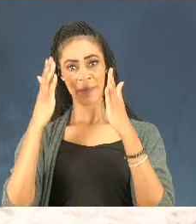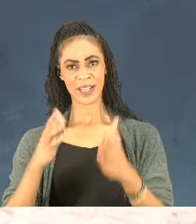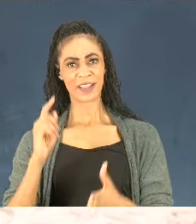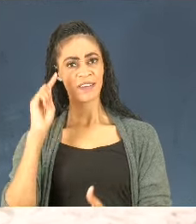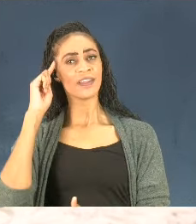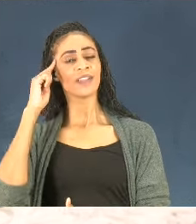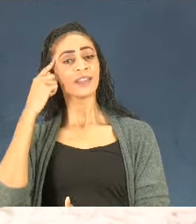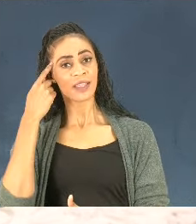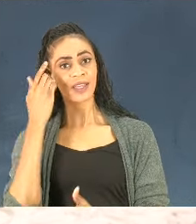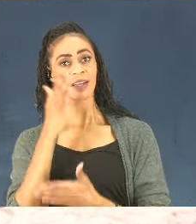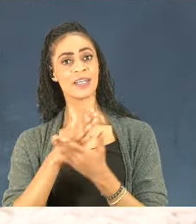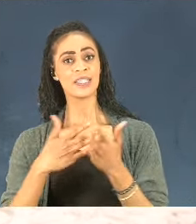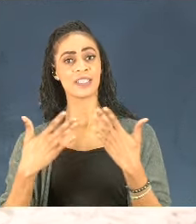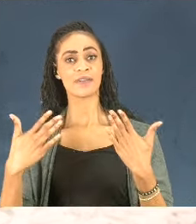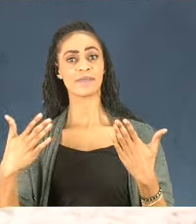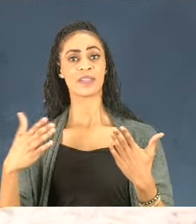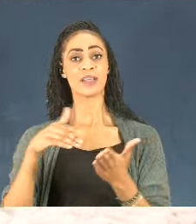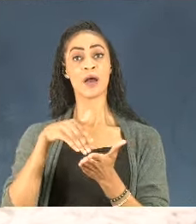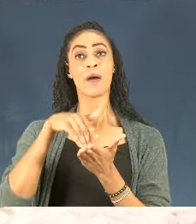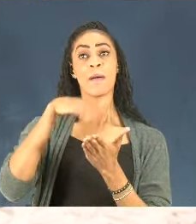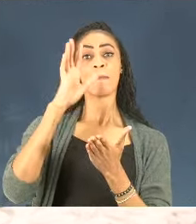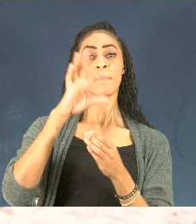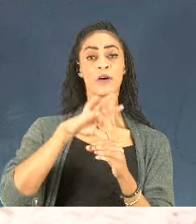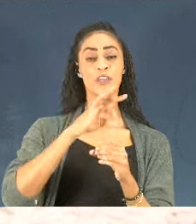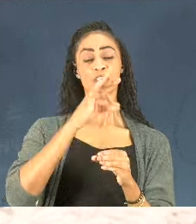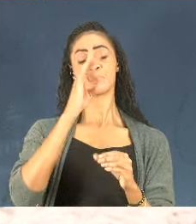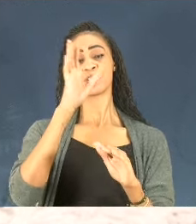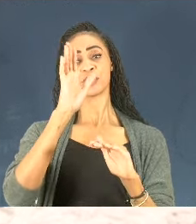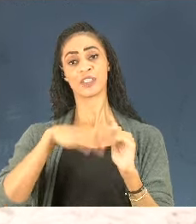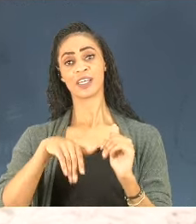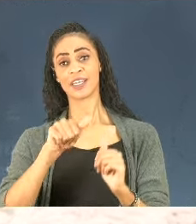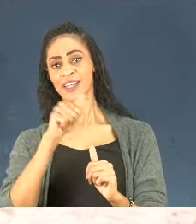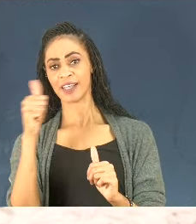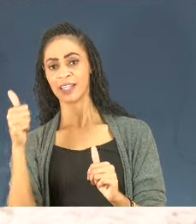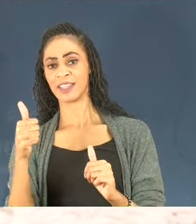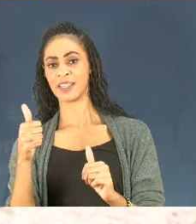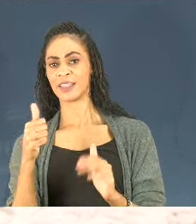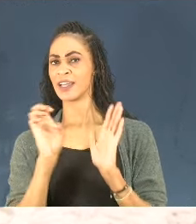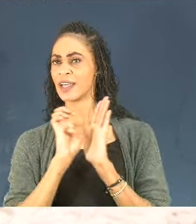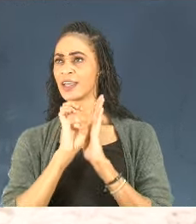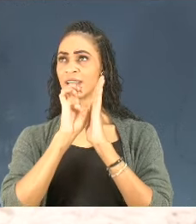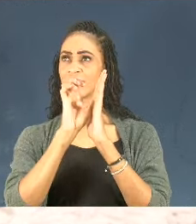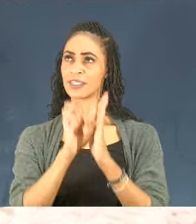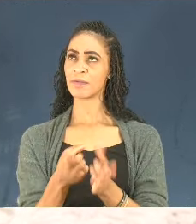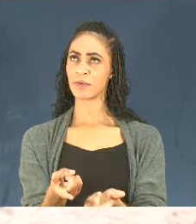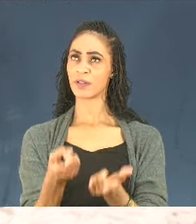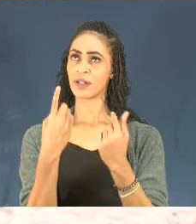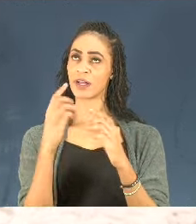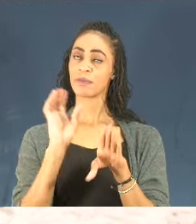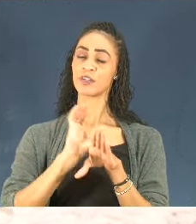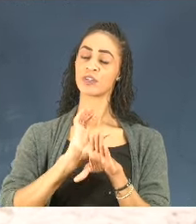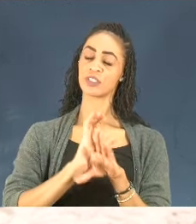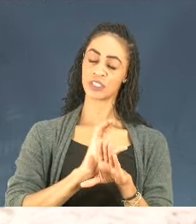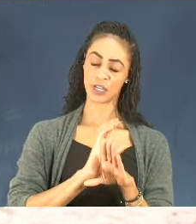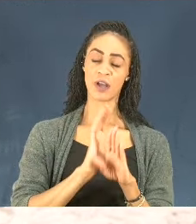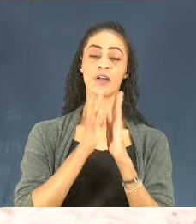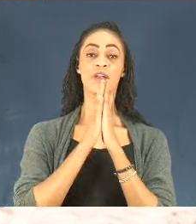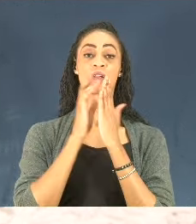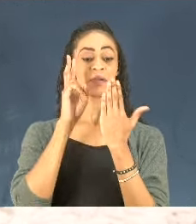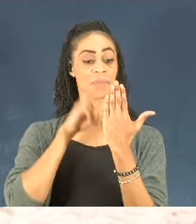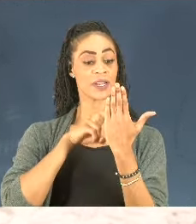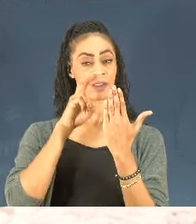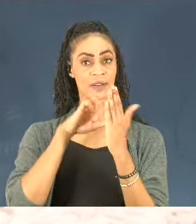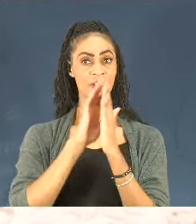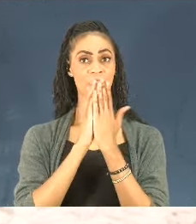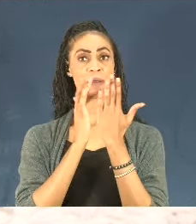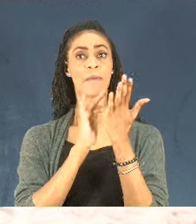spiritual than others. Like coming to church is spiritual, amen? Reading the Bible is spiritual. Praying is spiritual. Giving